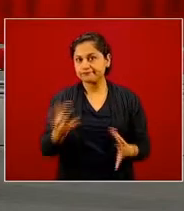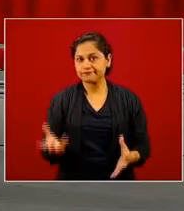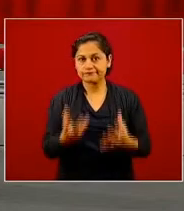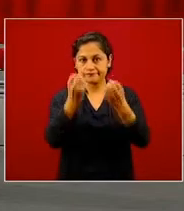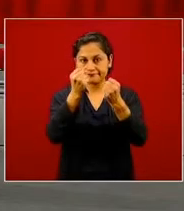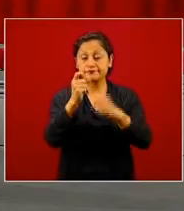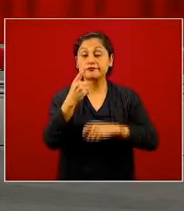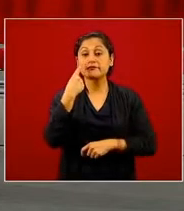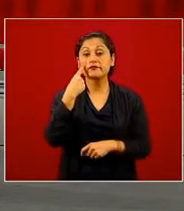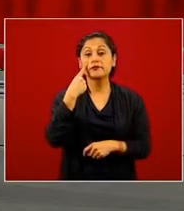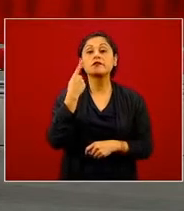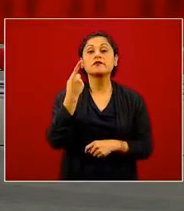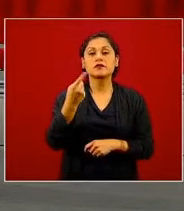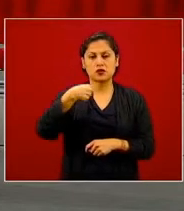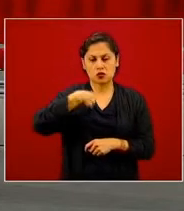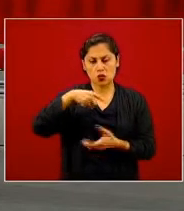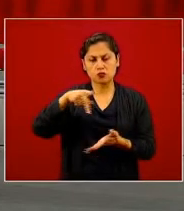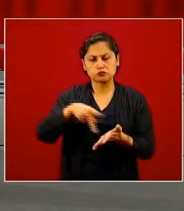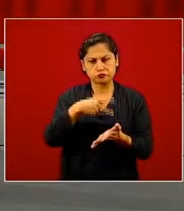very complicated situation.